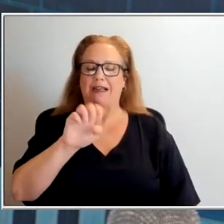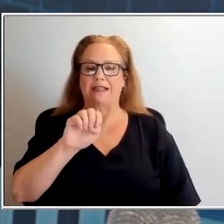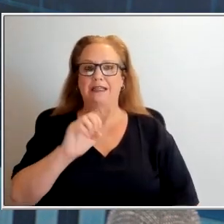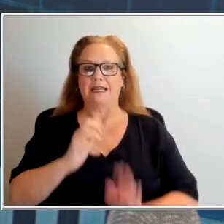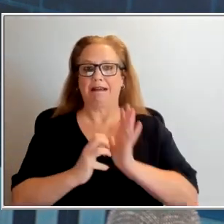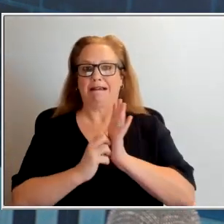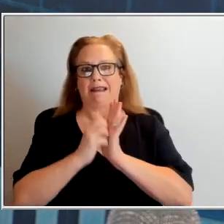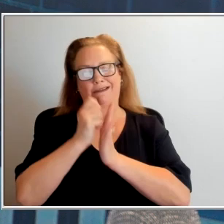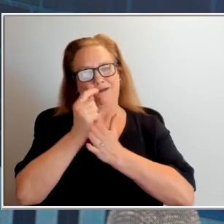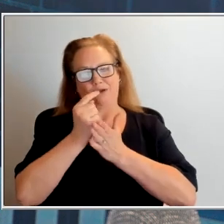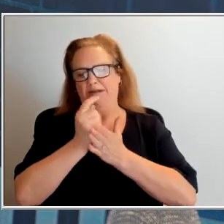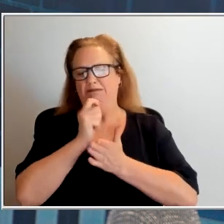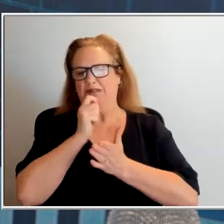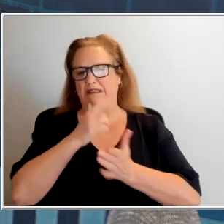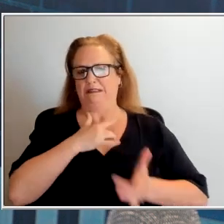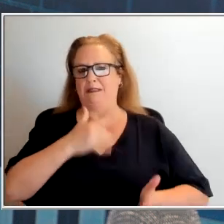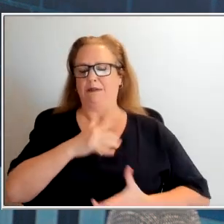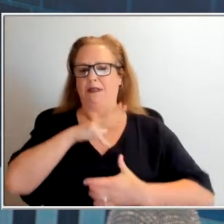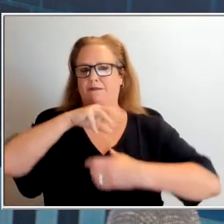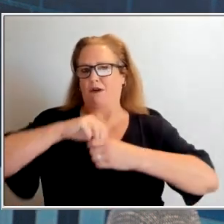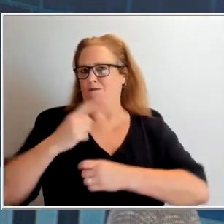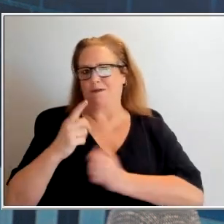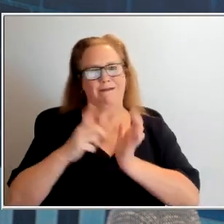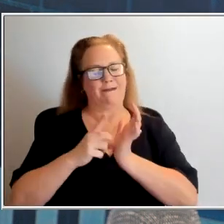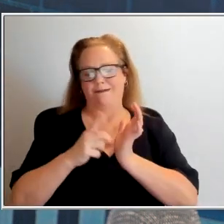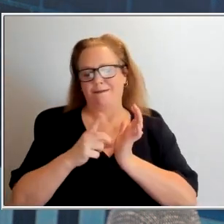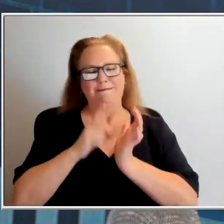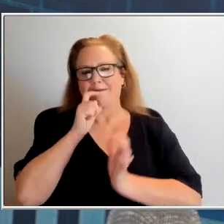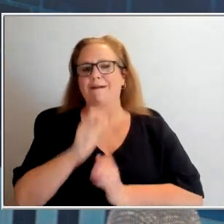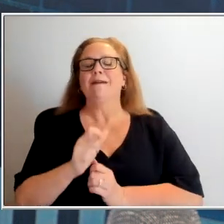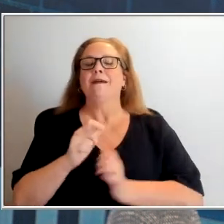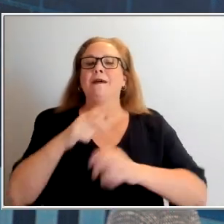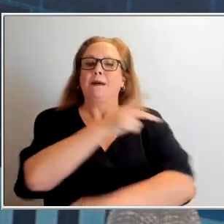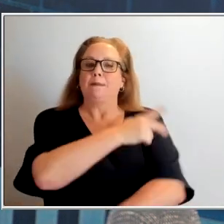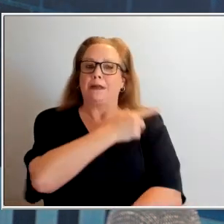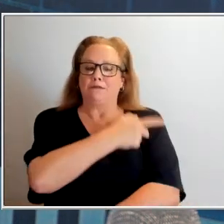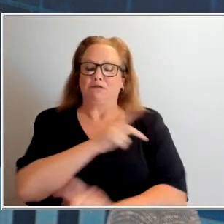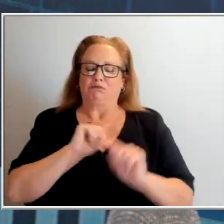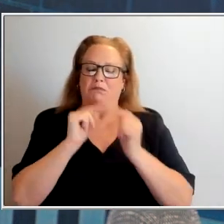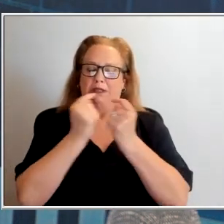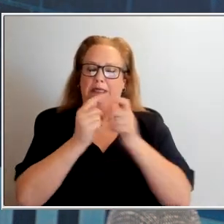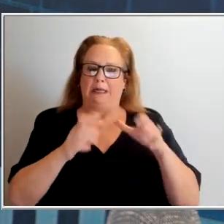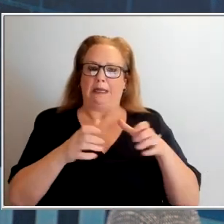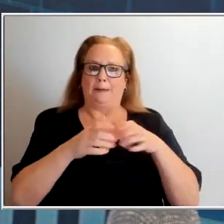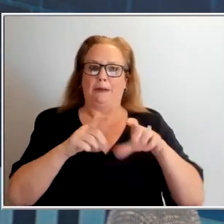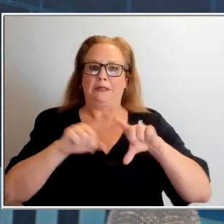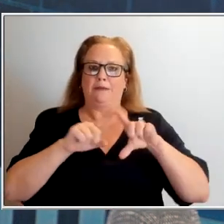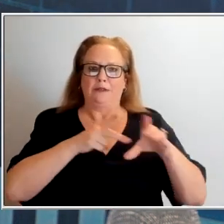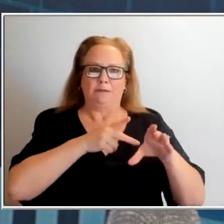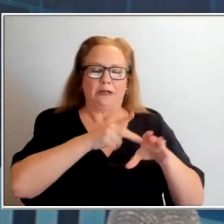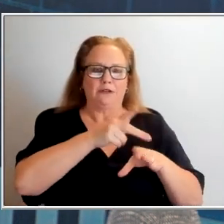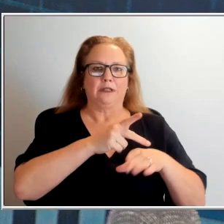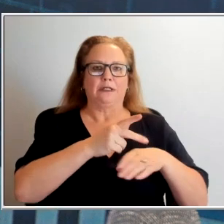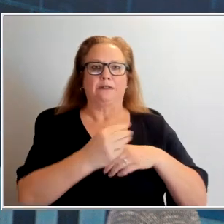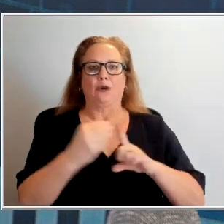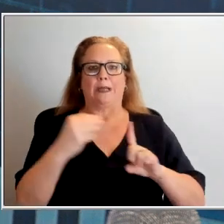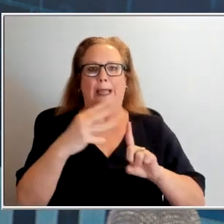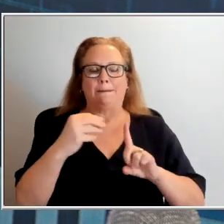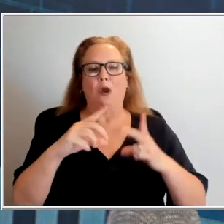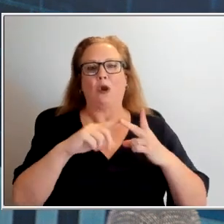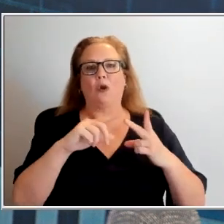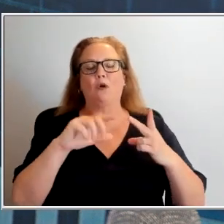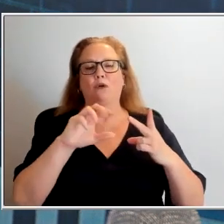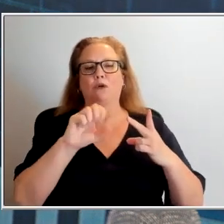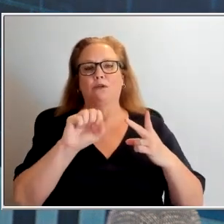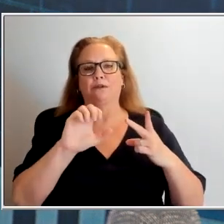rarely involves just one doctor. Patients typically see a team with different specialists for chemotherapy, surgery, and radiation, not